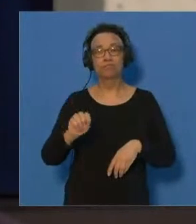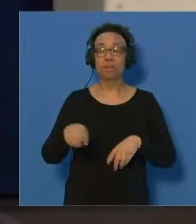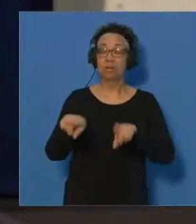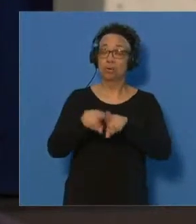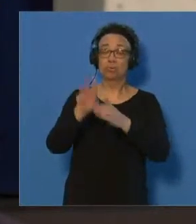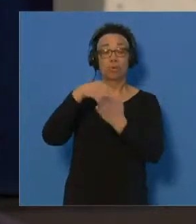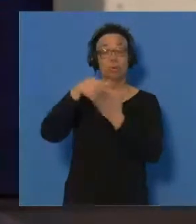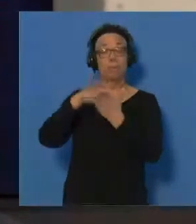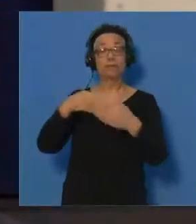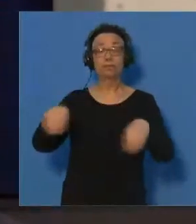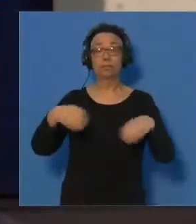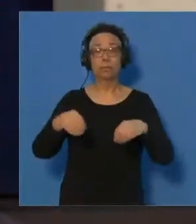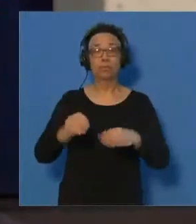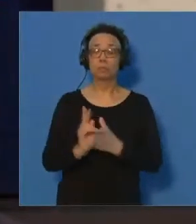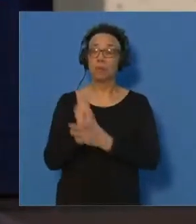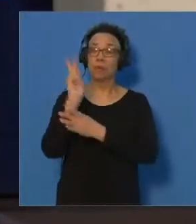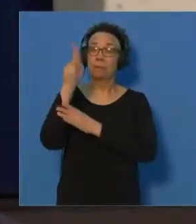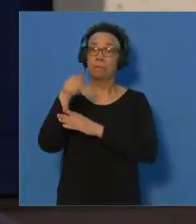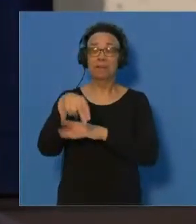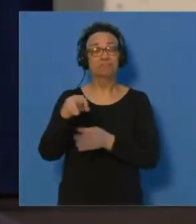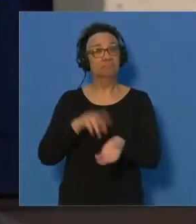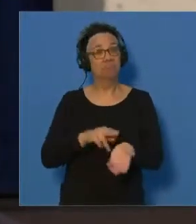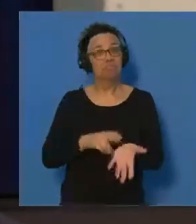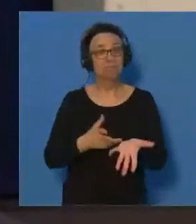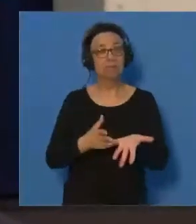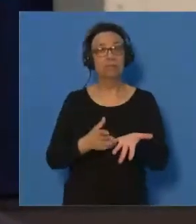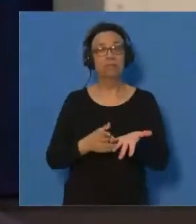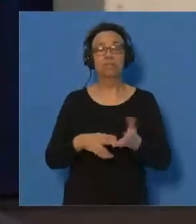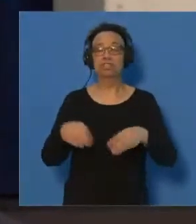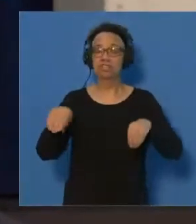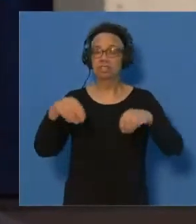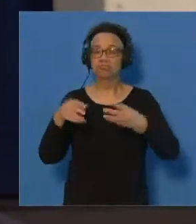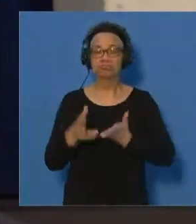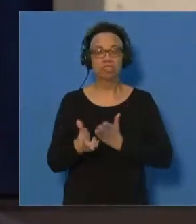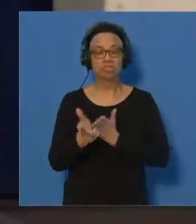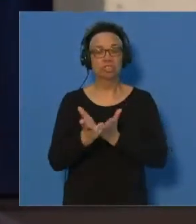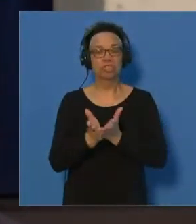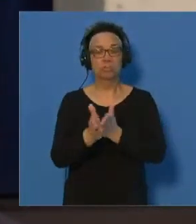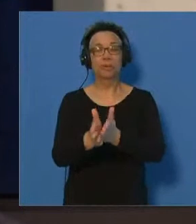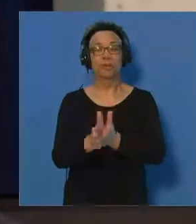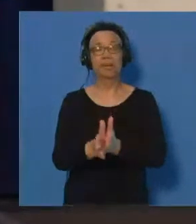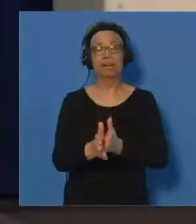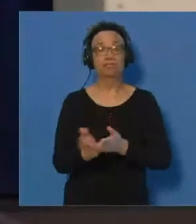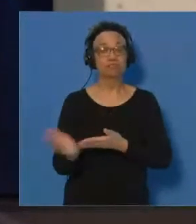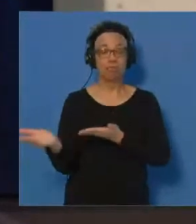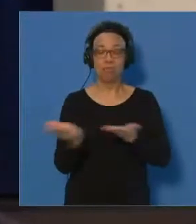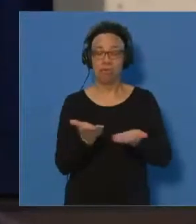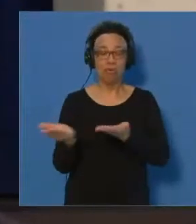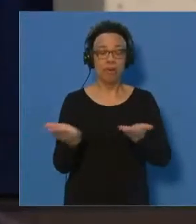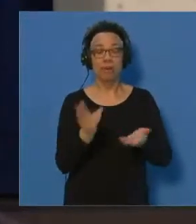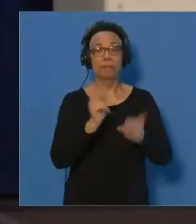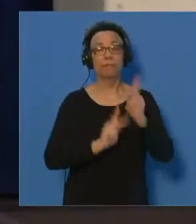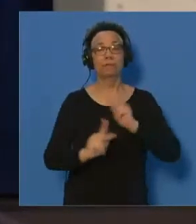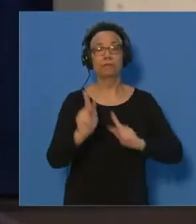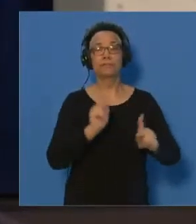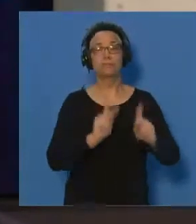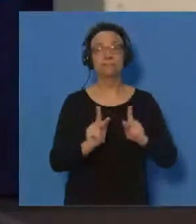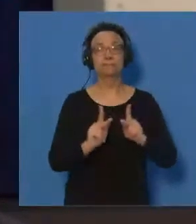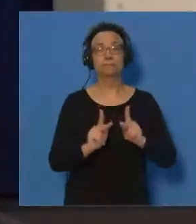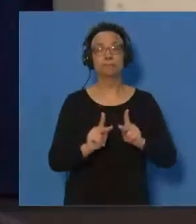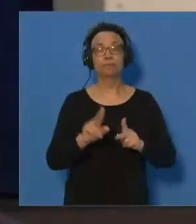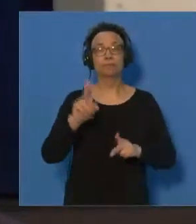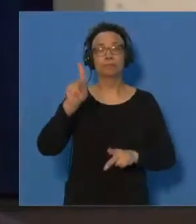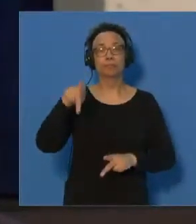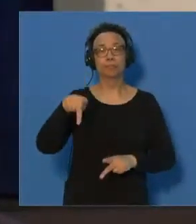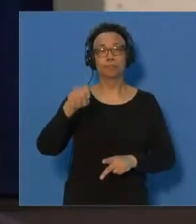nurseries, shipping and freight companies, couriers, and delivery persons. Pest